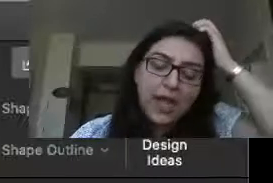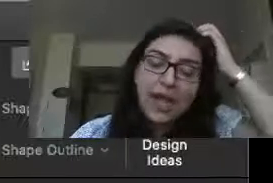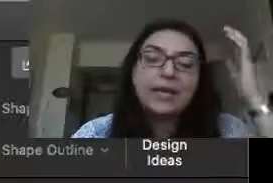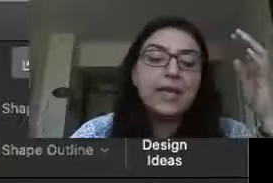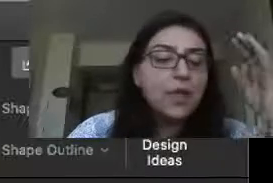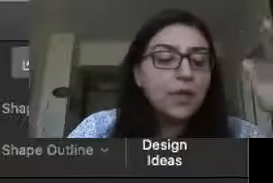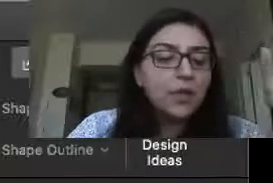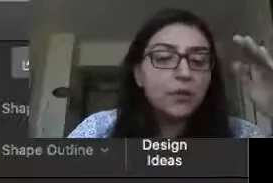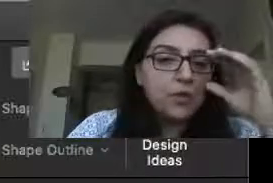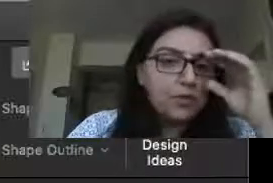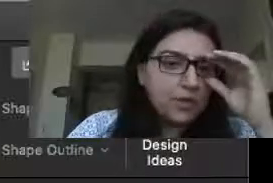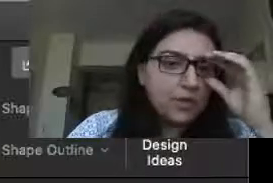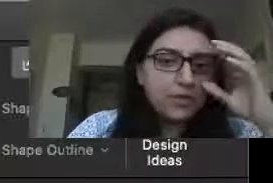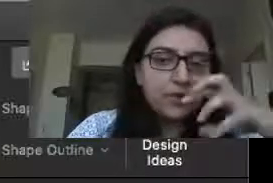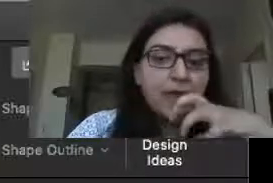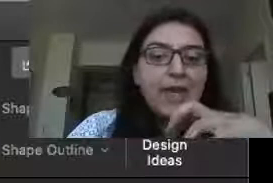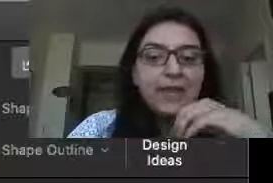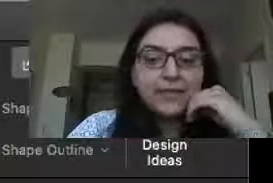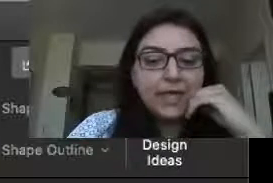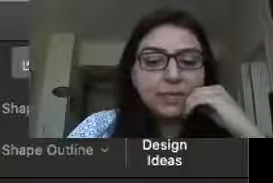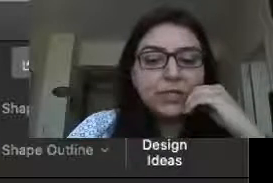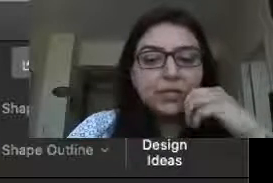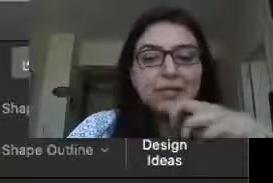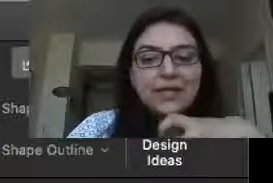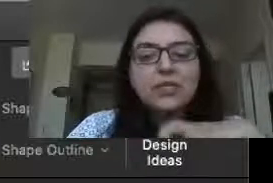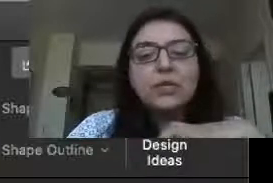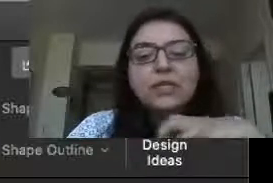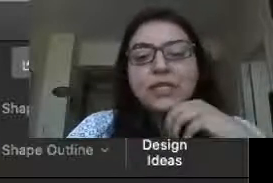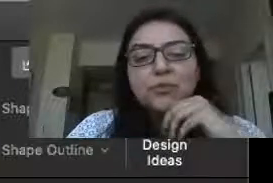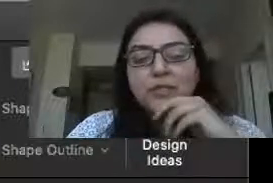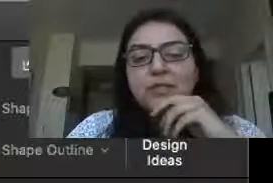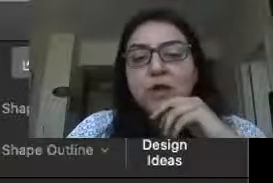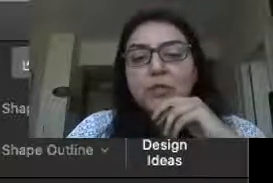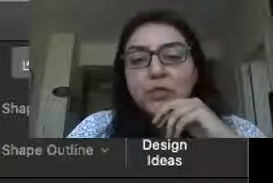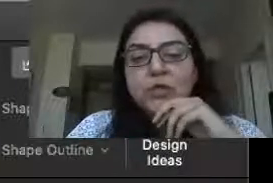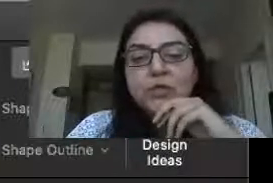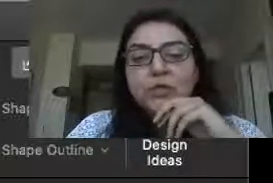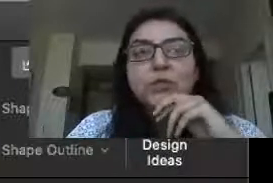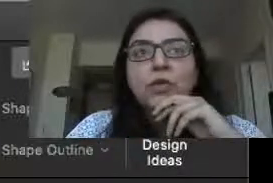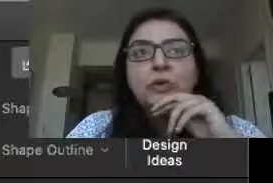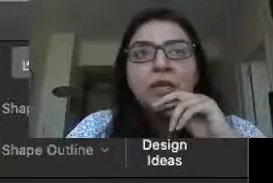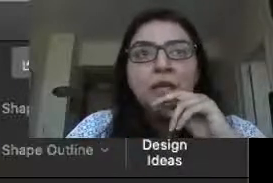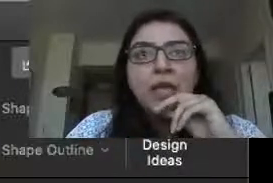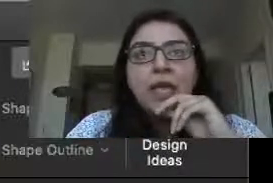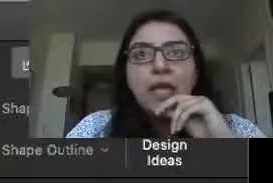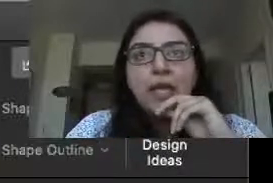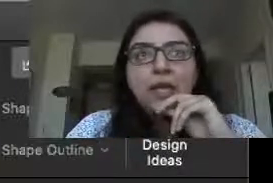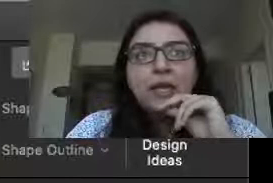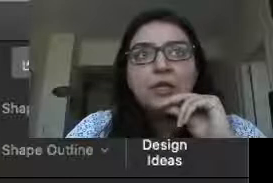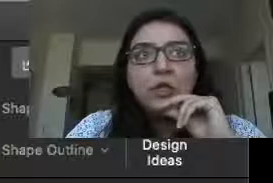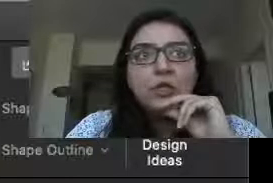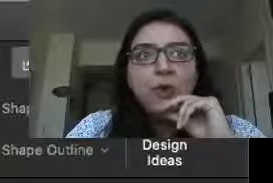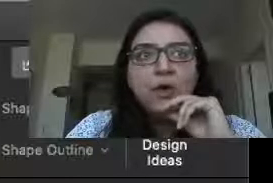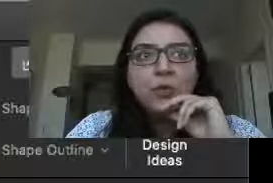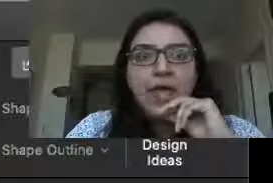I just want to highlight, you know, again, as Diane mentioned, that this really does present an opportunity to us. We know that